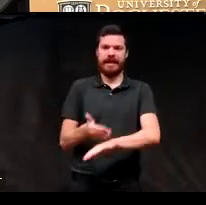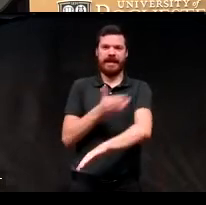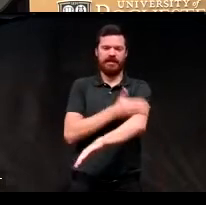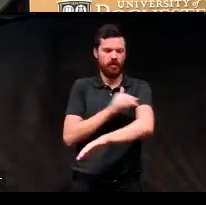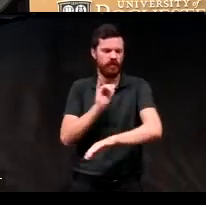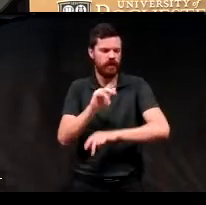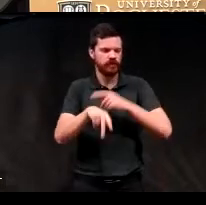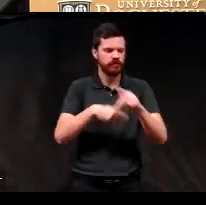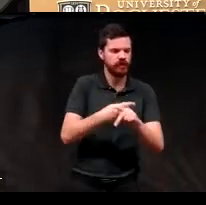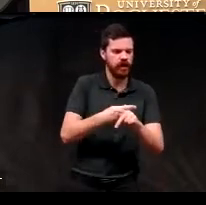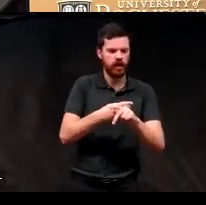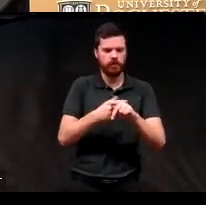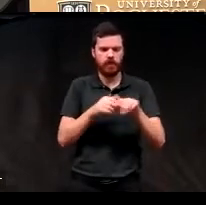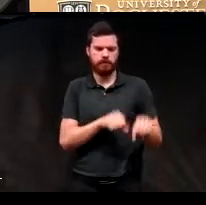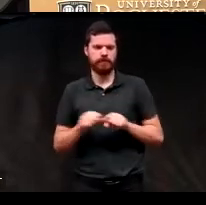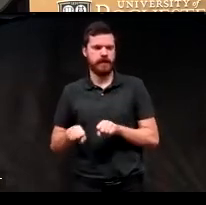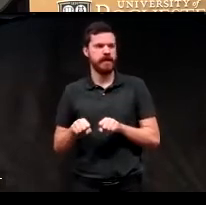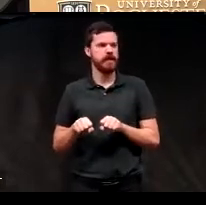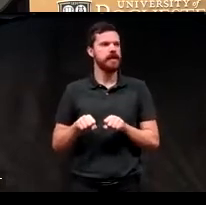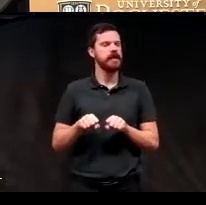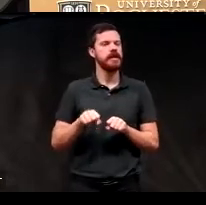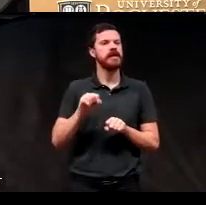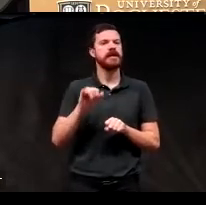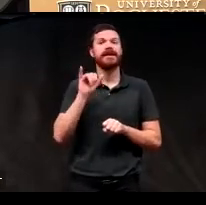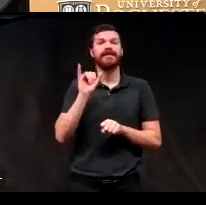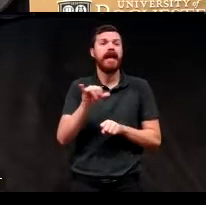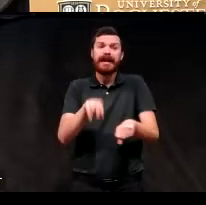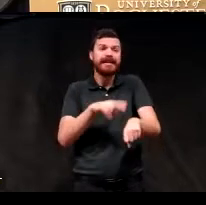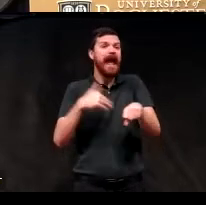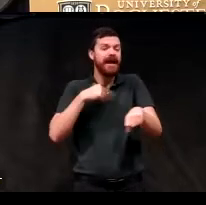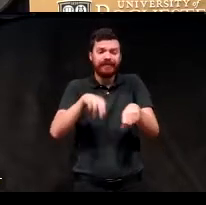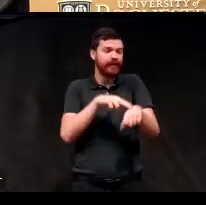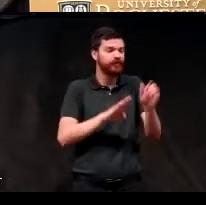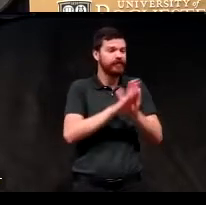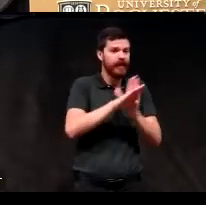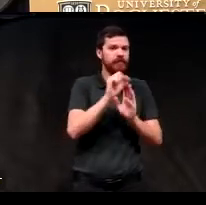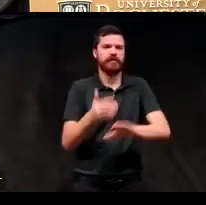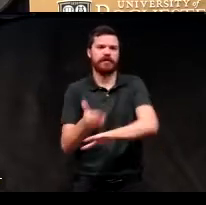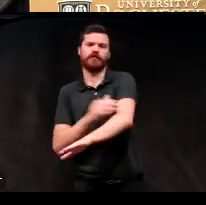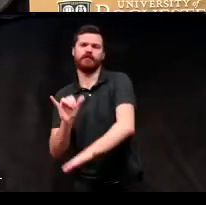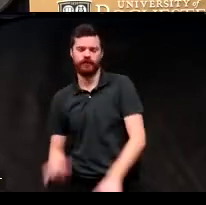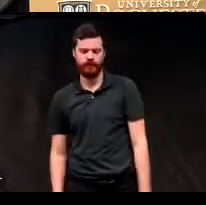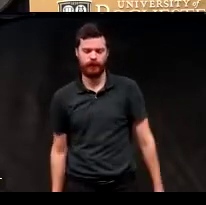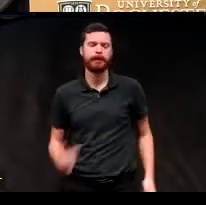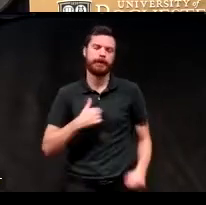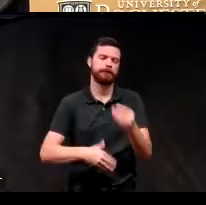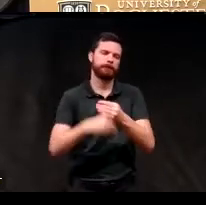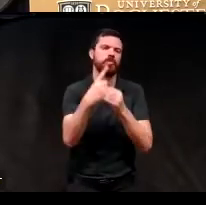this kind of a capacity that's really developed naturally. And I'll just say one more thing, that as at least